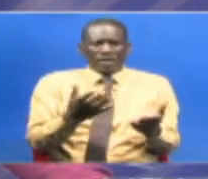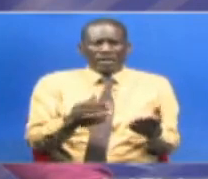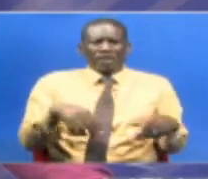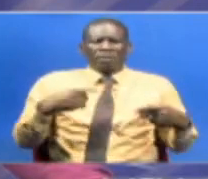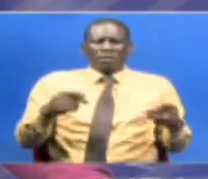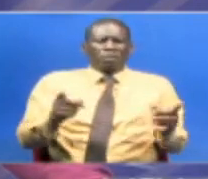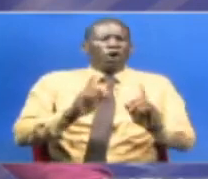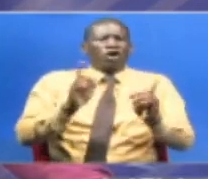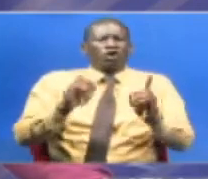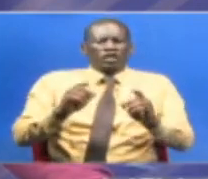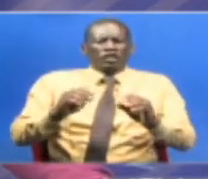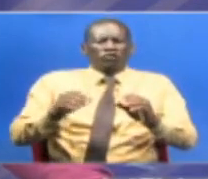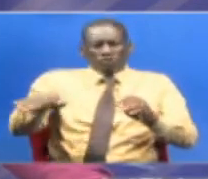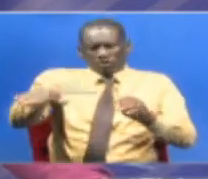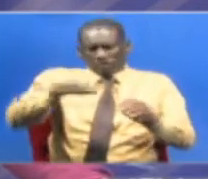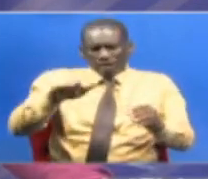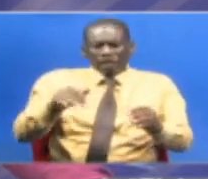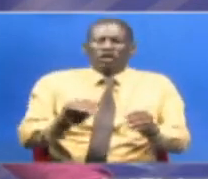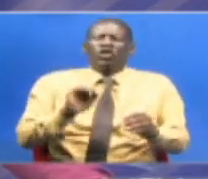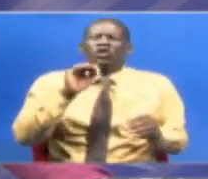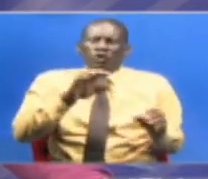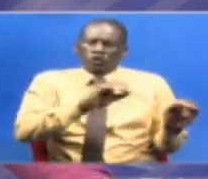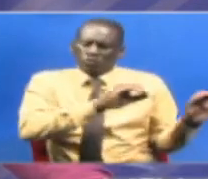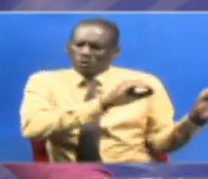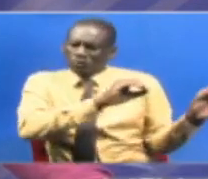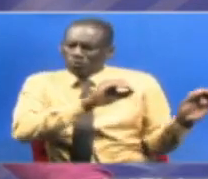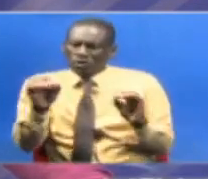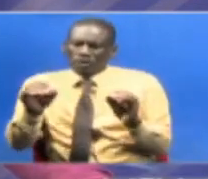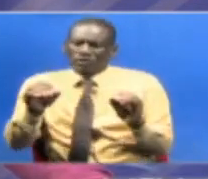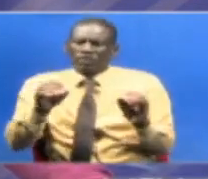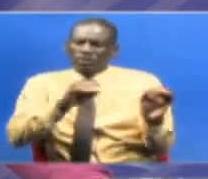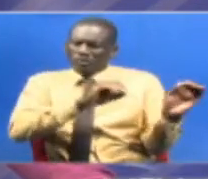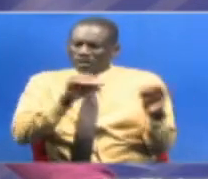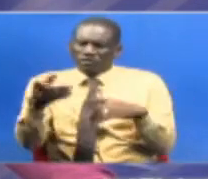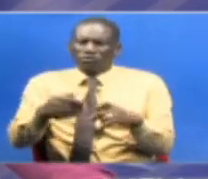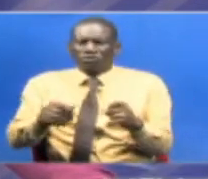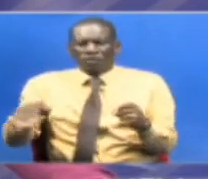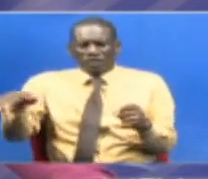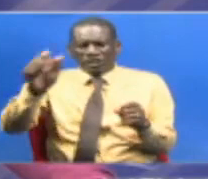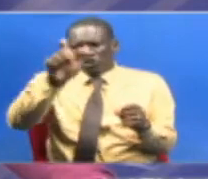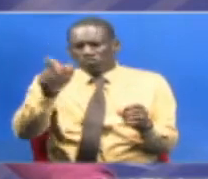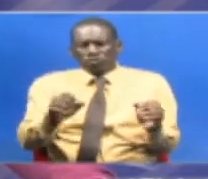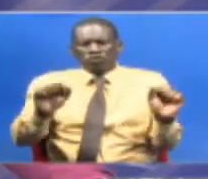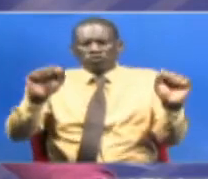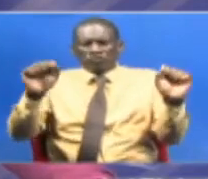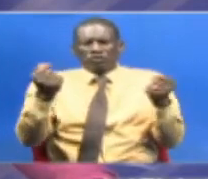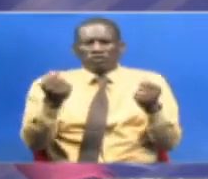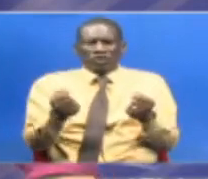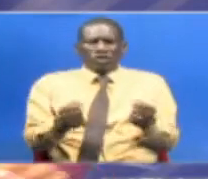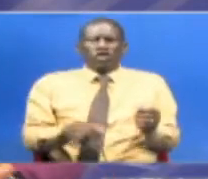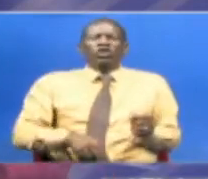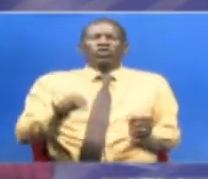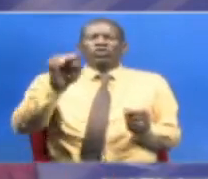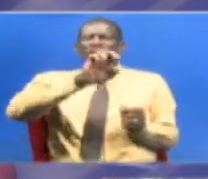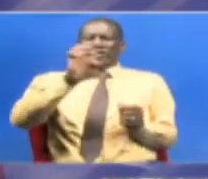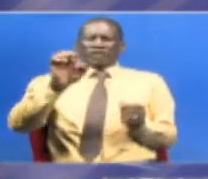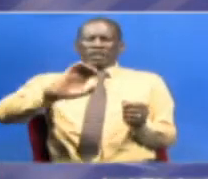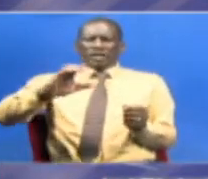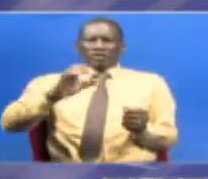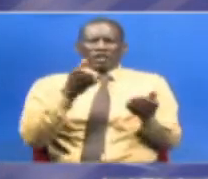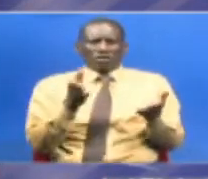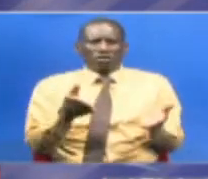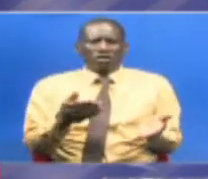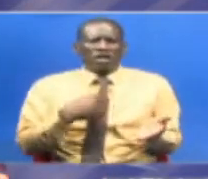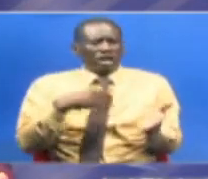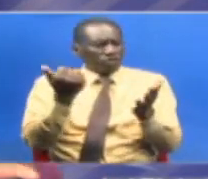non-local teachers seek transfer from the region over their safety. As a result, the northeastern counties are now grappling